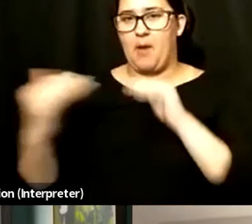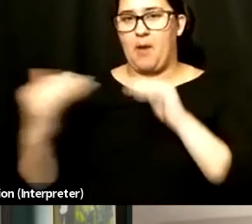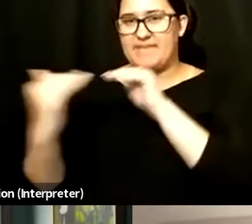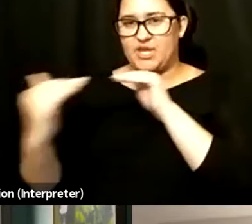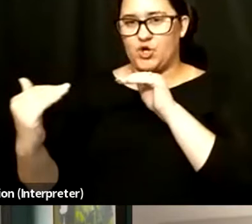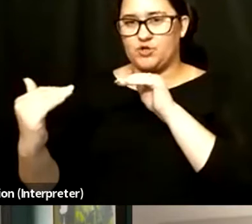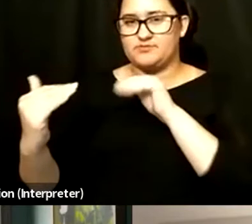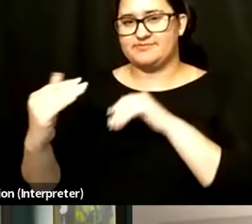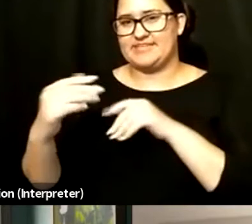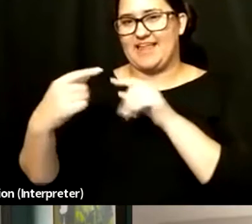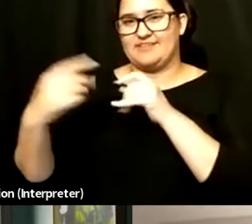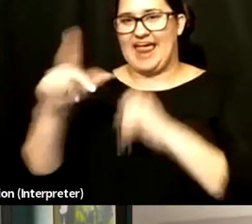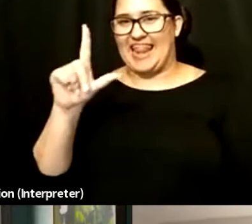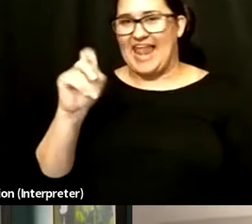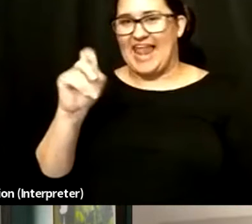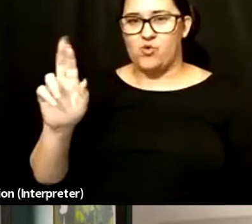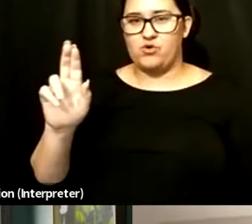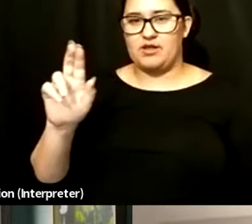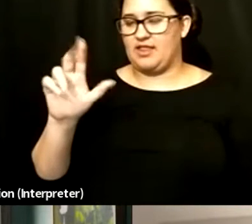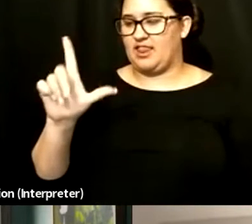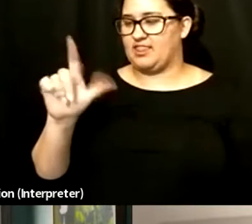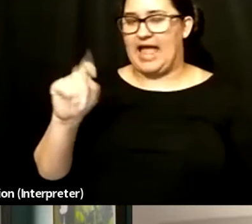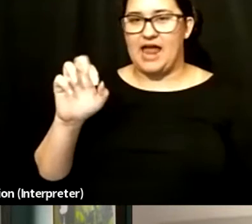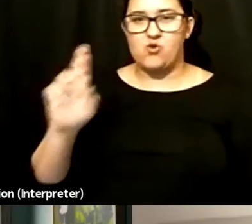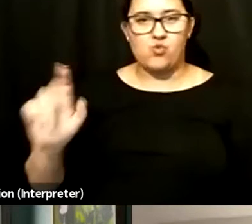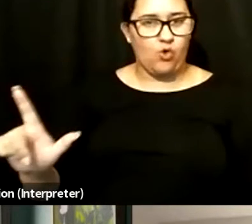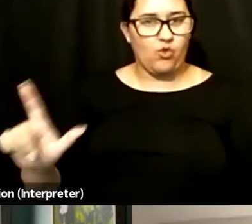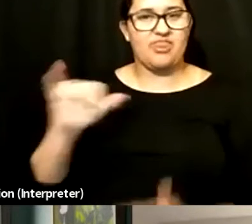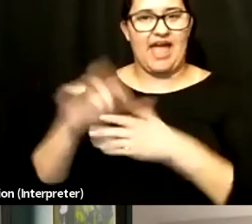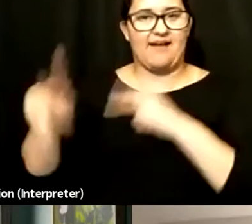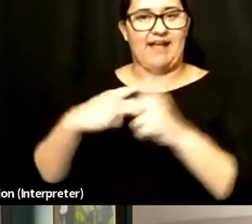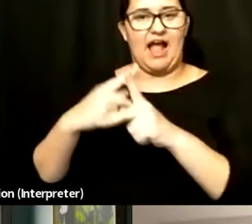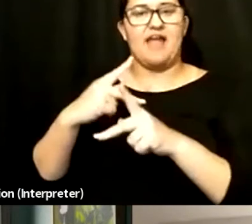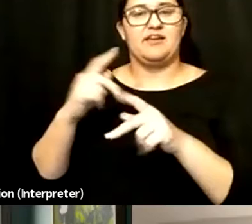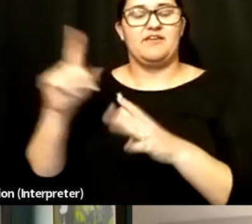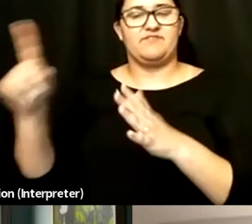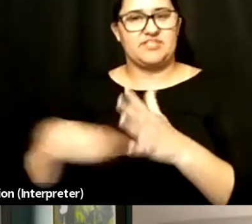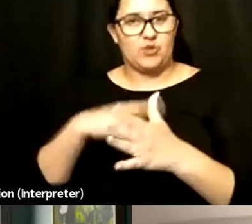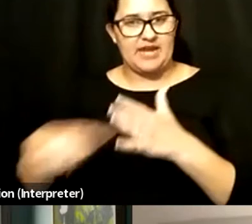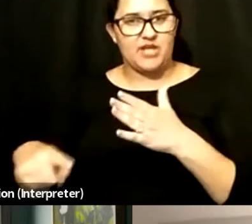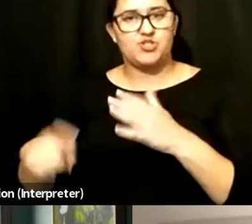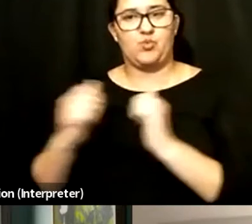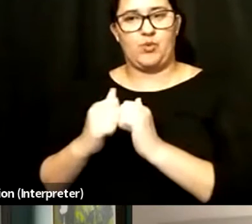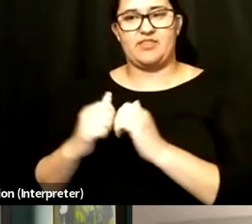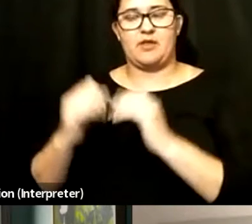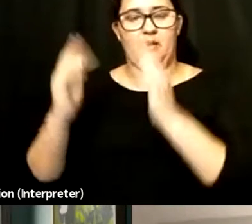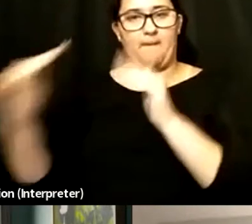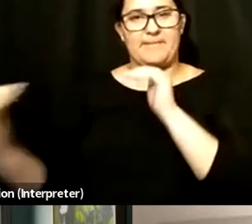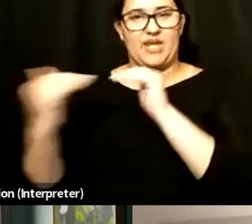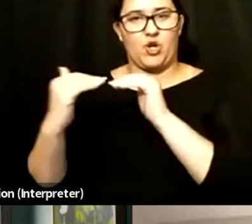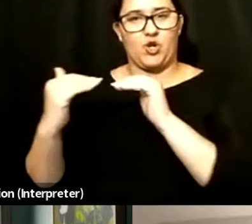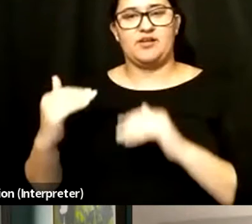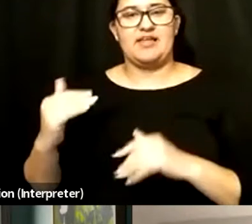between disabled people about like what's the right way to have a disability, what's the wrong way to have a disability, is as